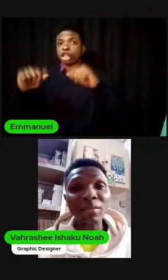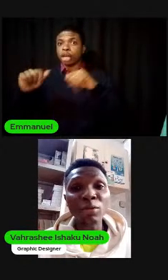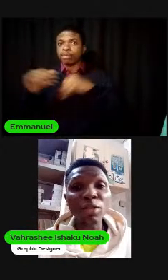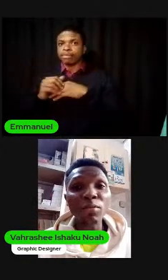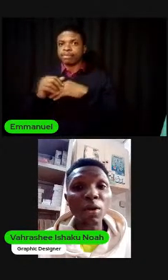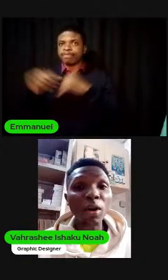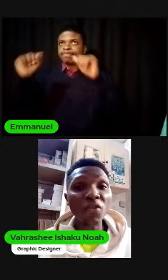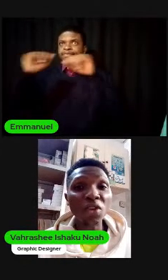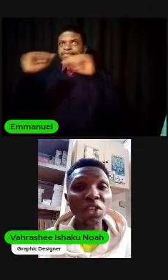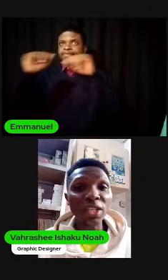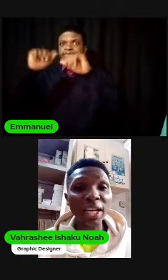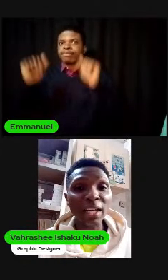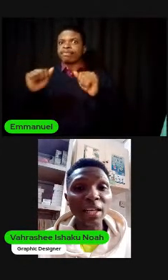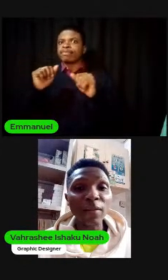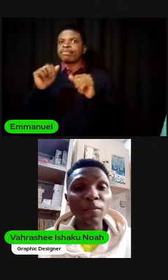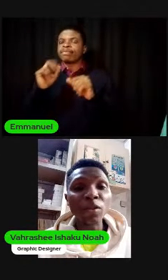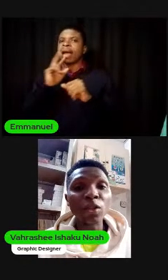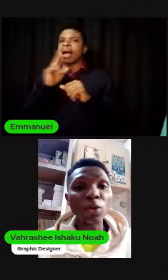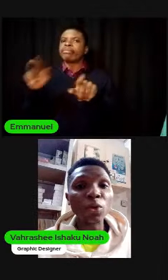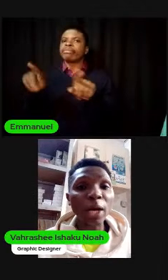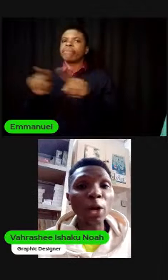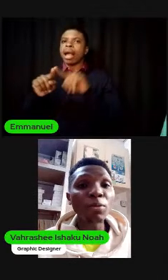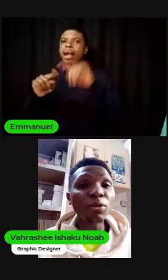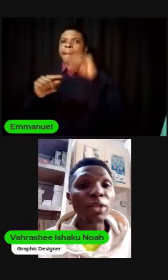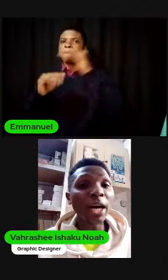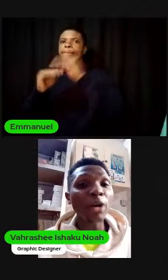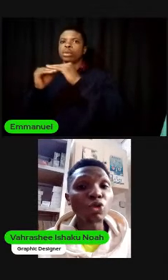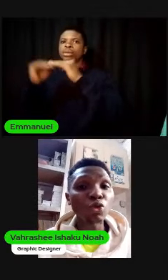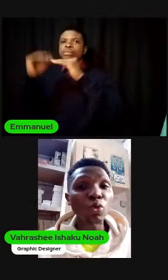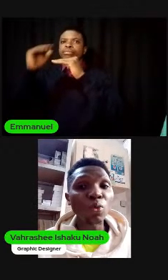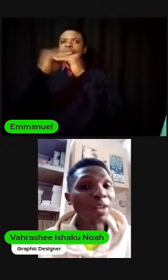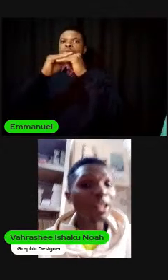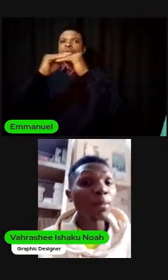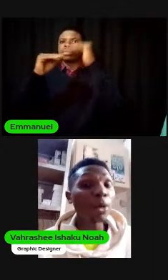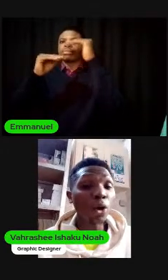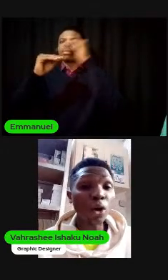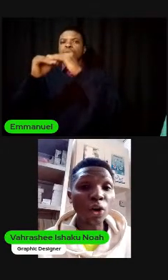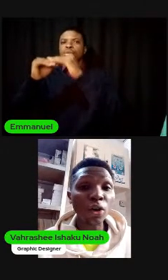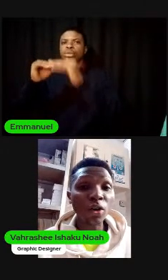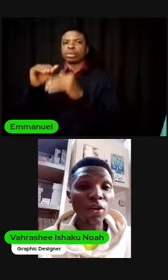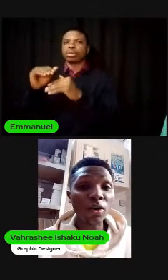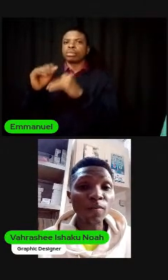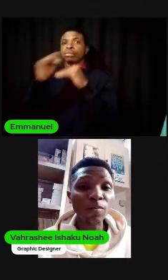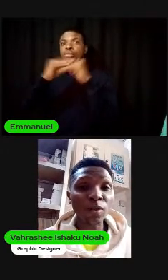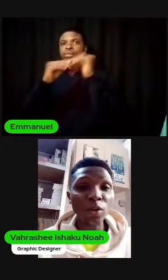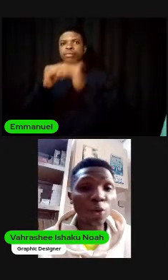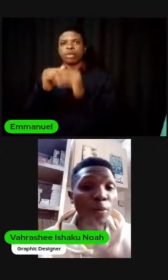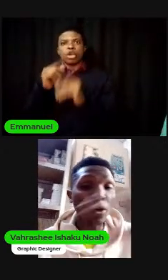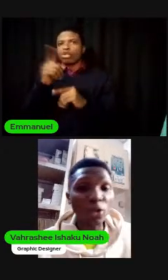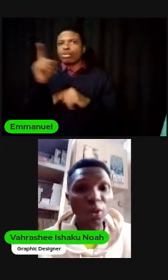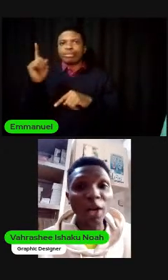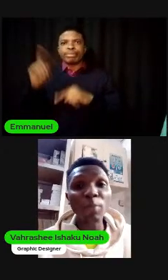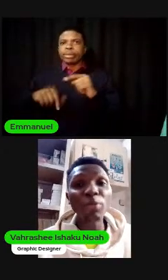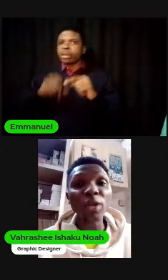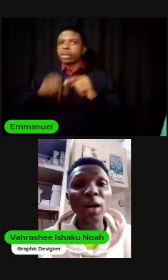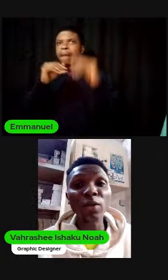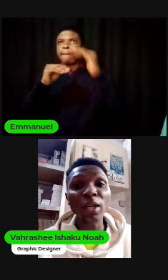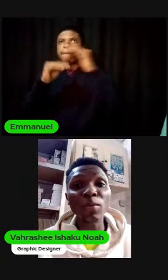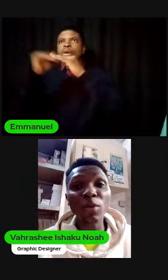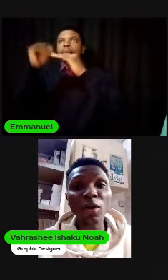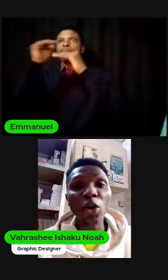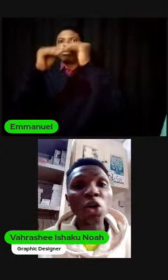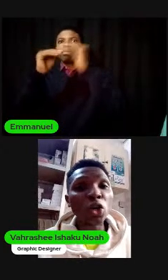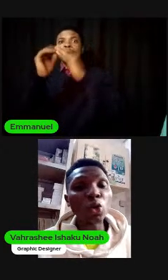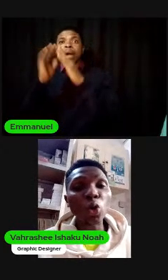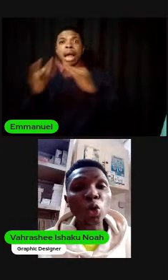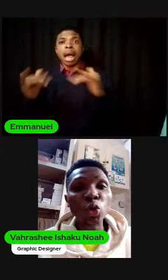like the building block of a design. You cannot build a house without a block. Blocks. You cannot build a house without a